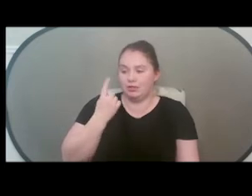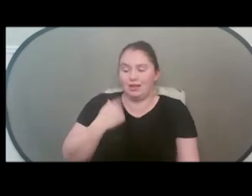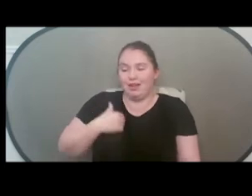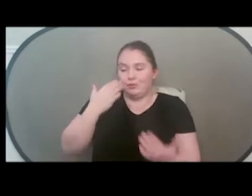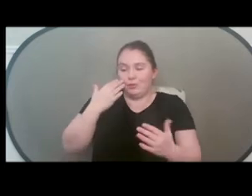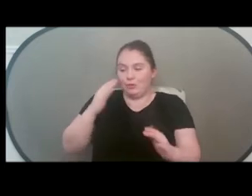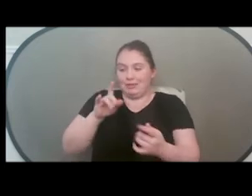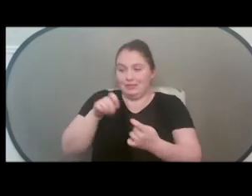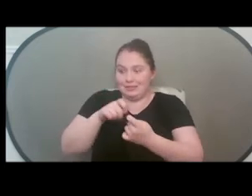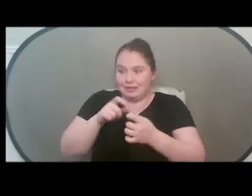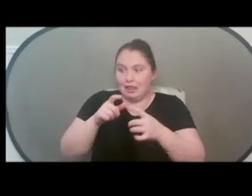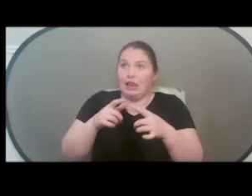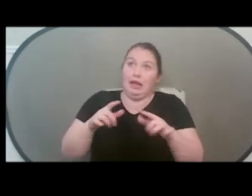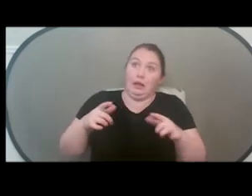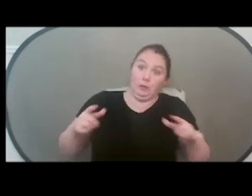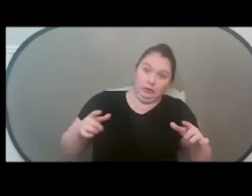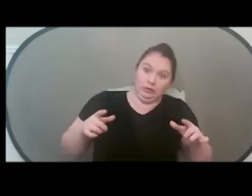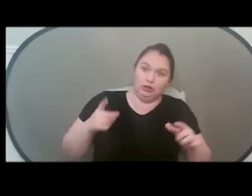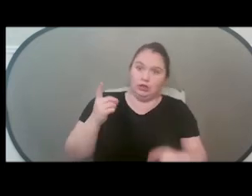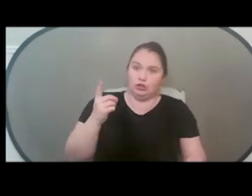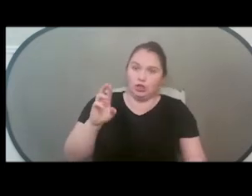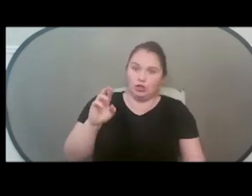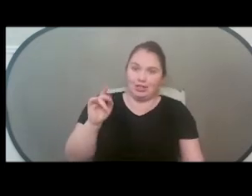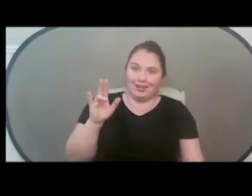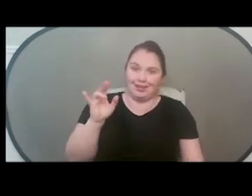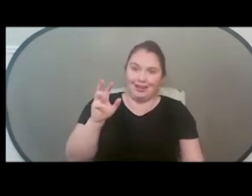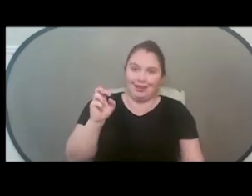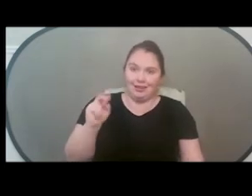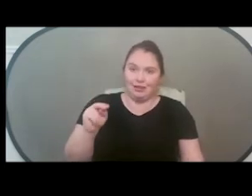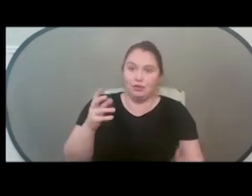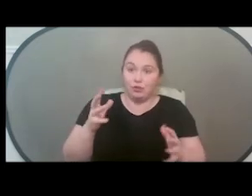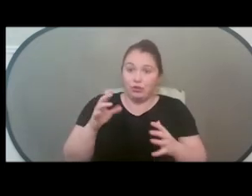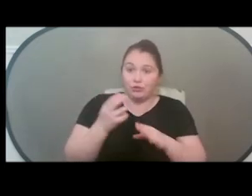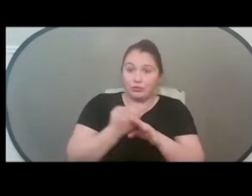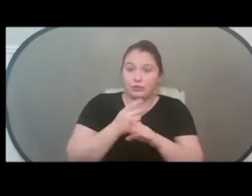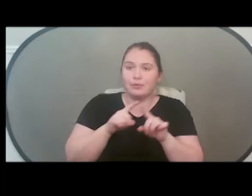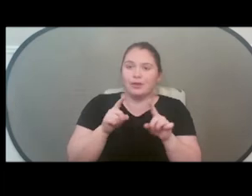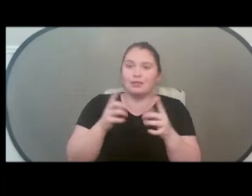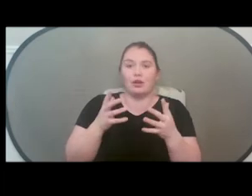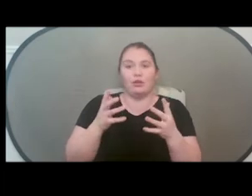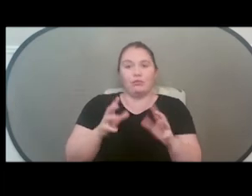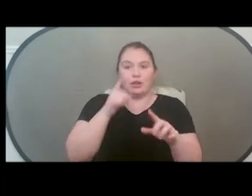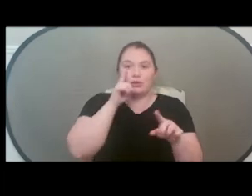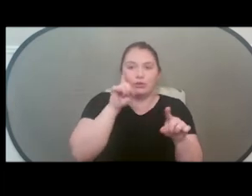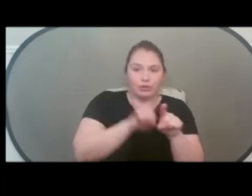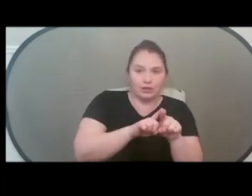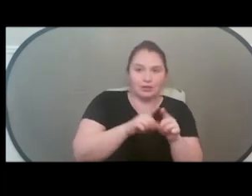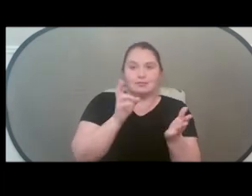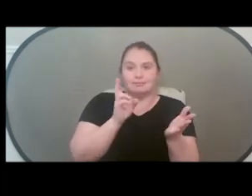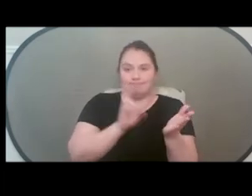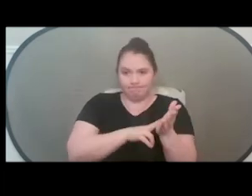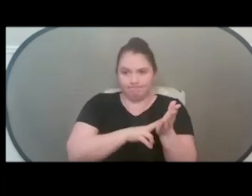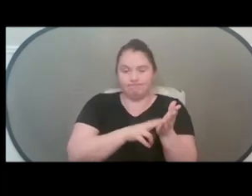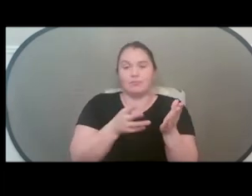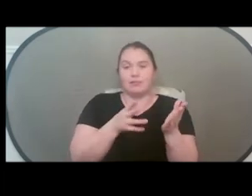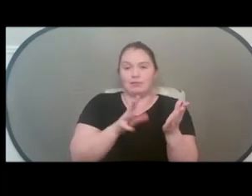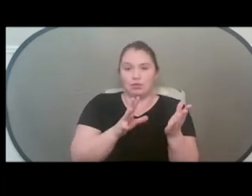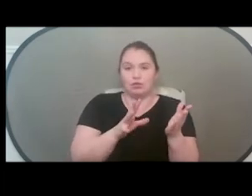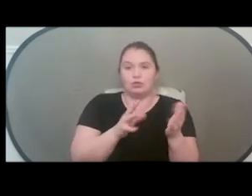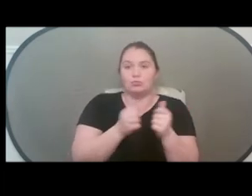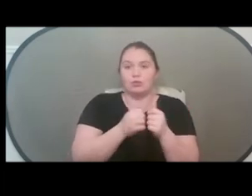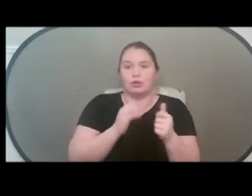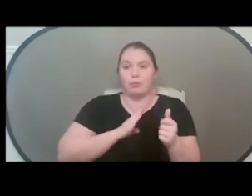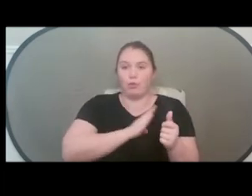know the exact language that Dr. Kincannon and others have used. It's already been agreed to and signed off with the